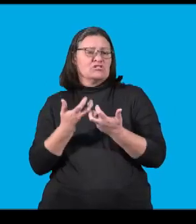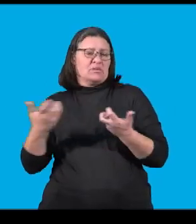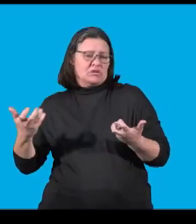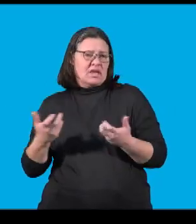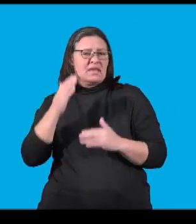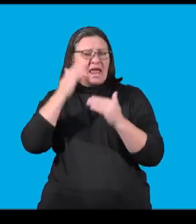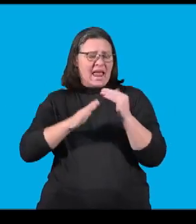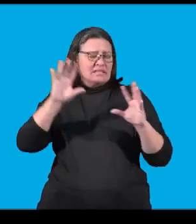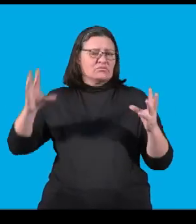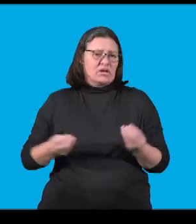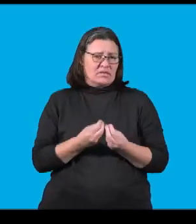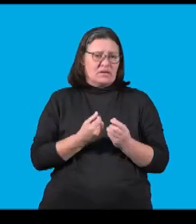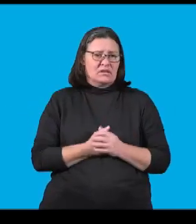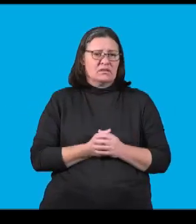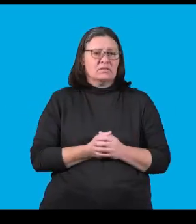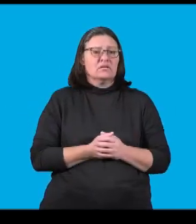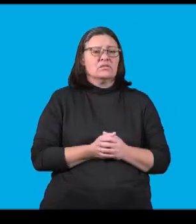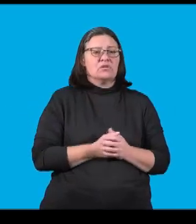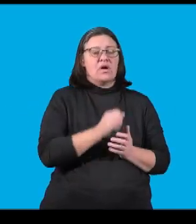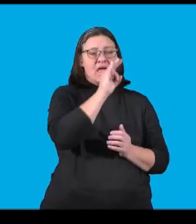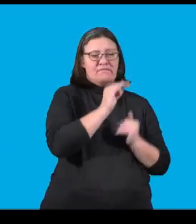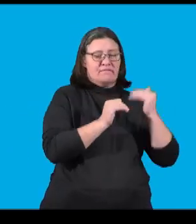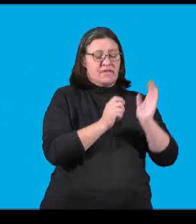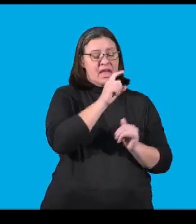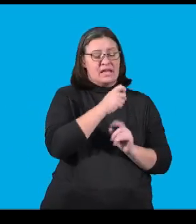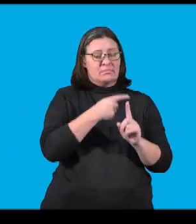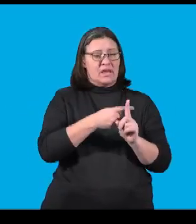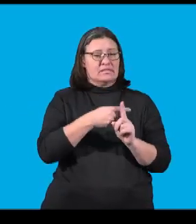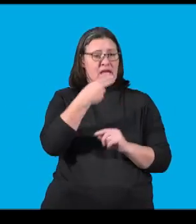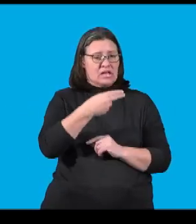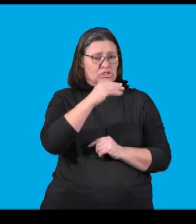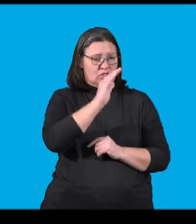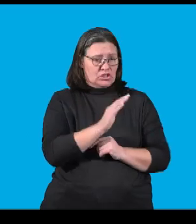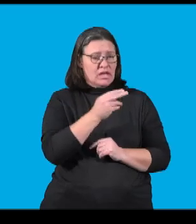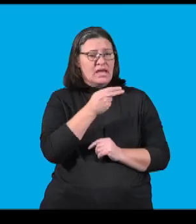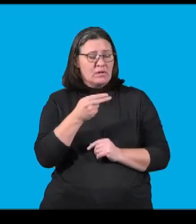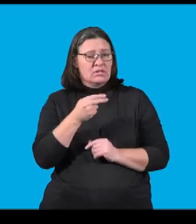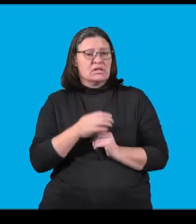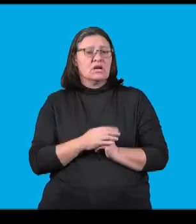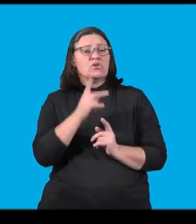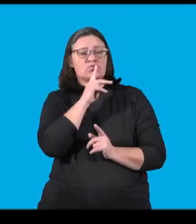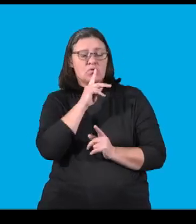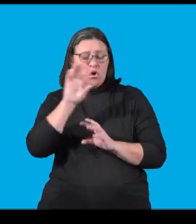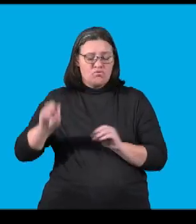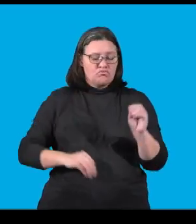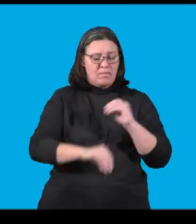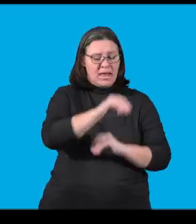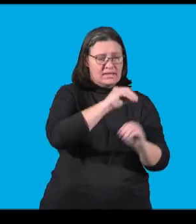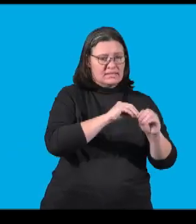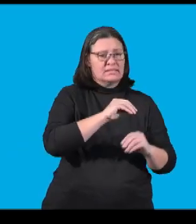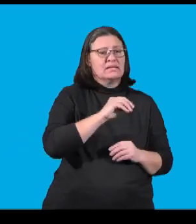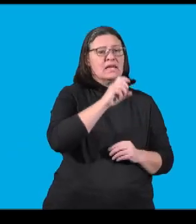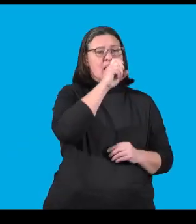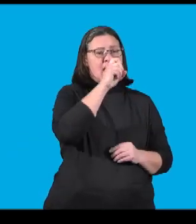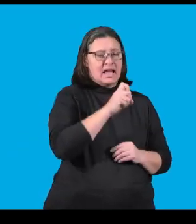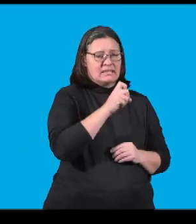right at the end. So I can find f of x plus h, and remember what you're doing here is you're replacing